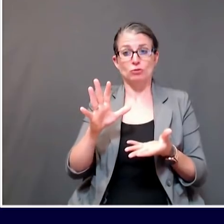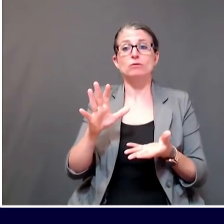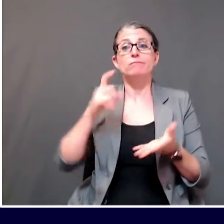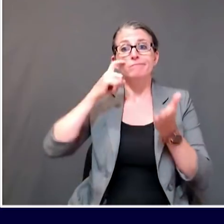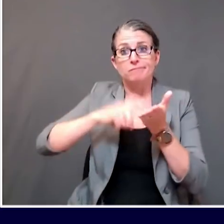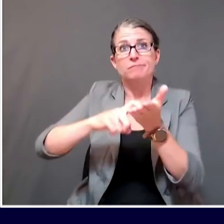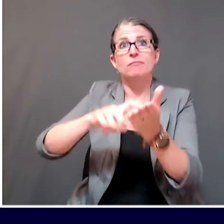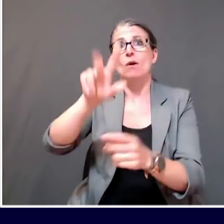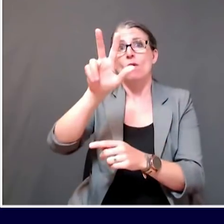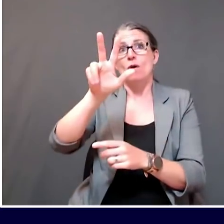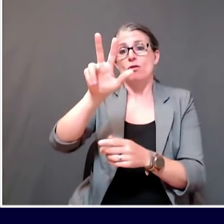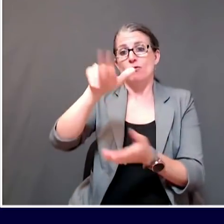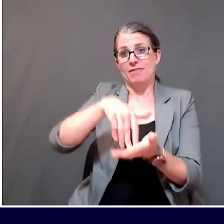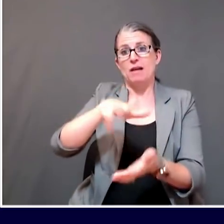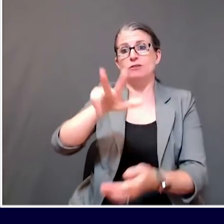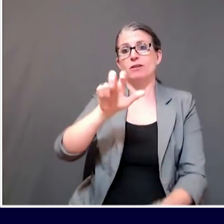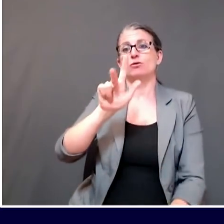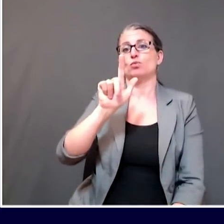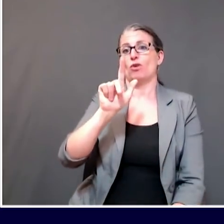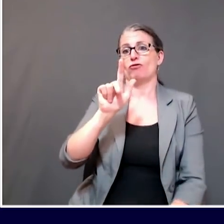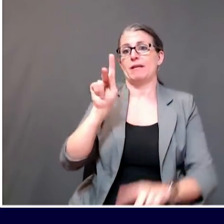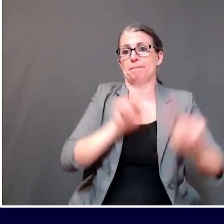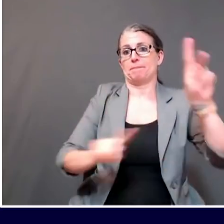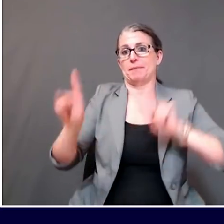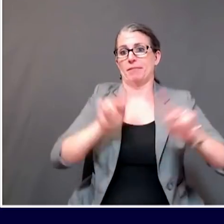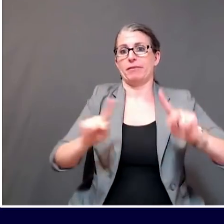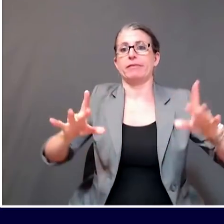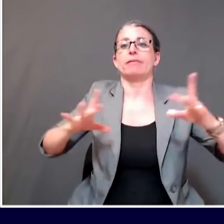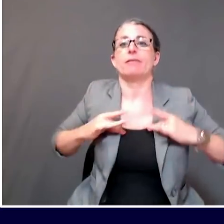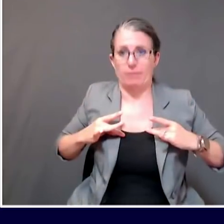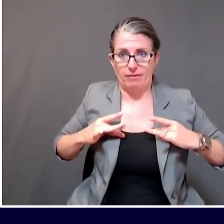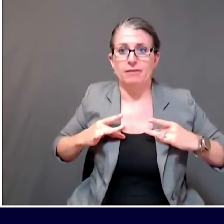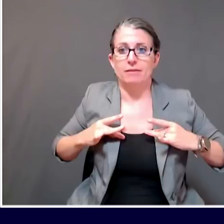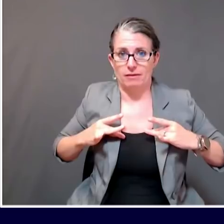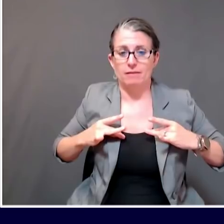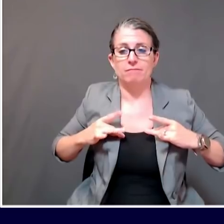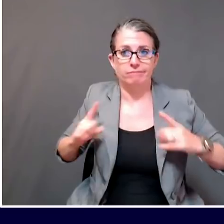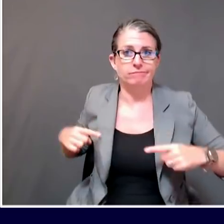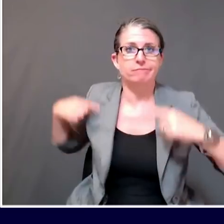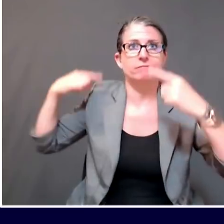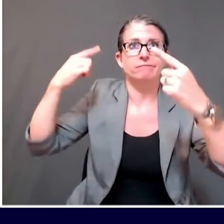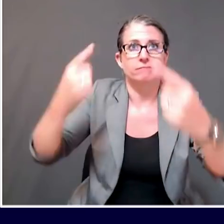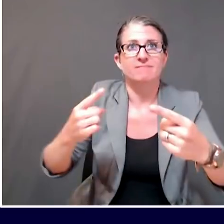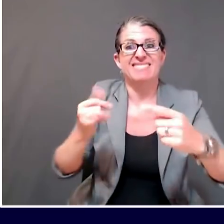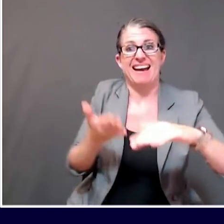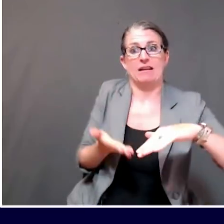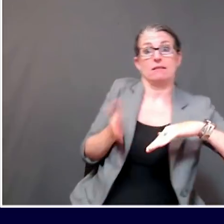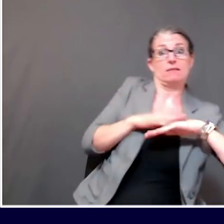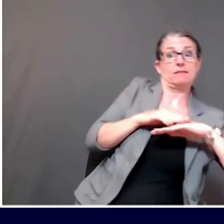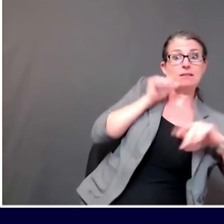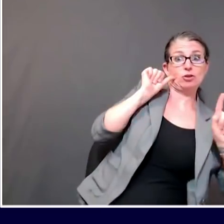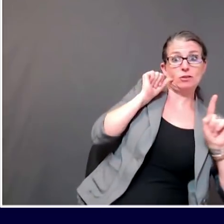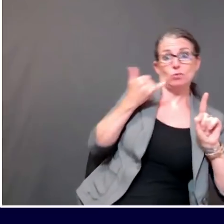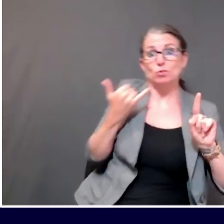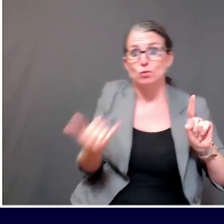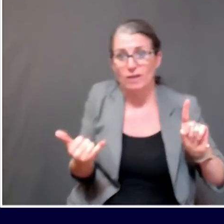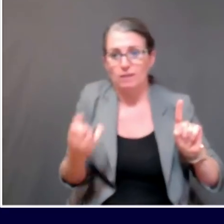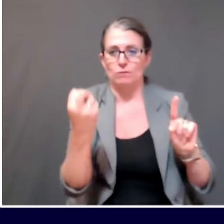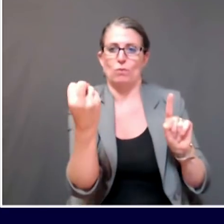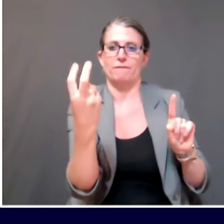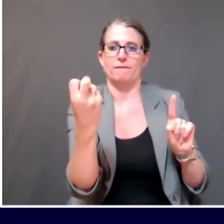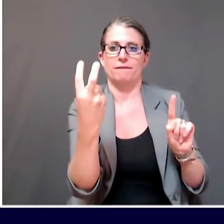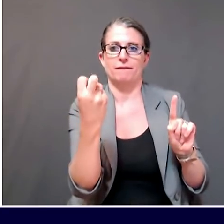3,723 cases of COVID-19 across the state, an increase of 12 cases. Of those cases,